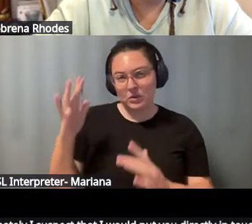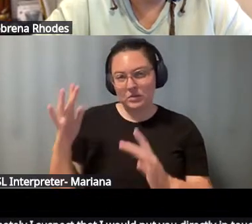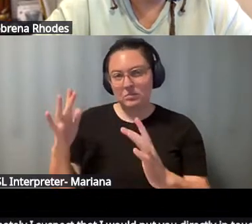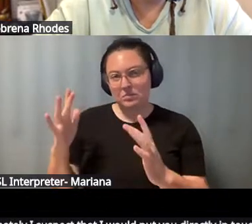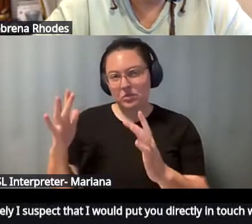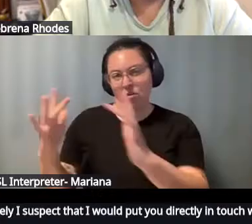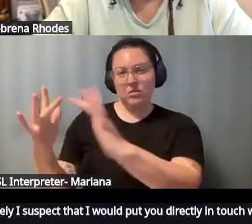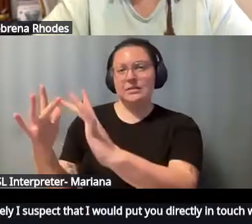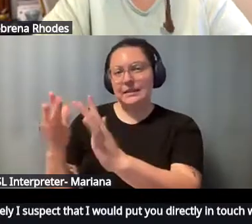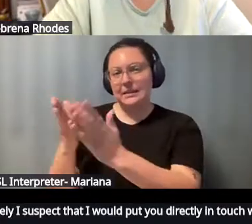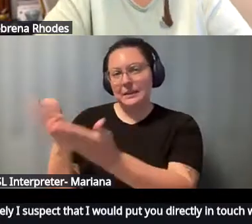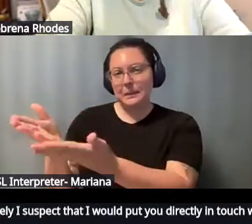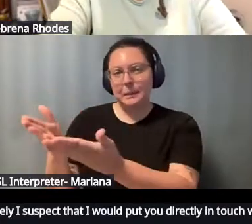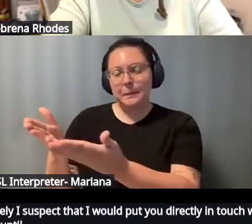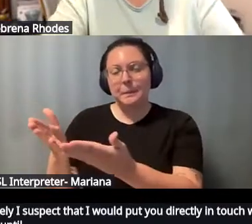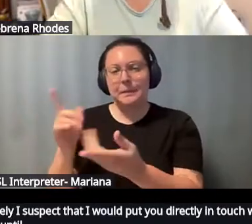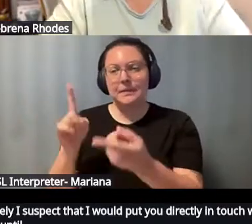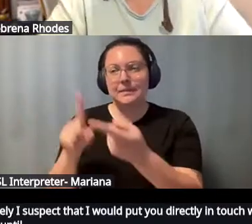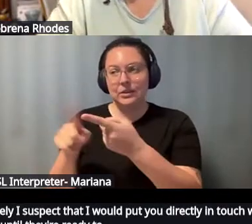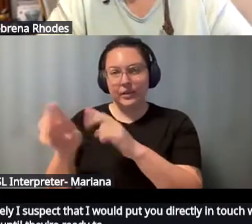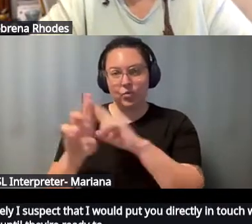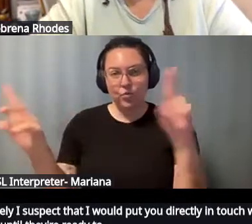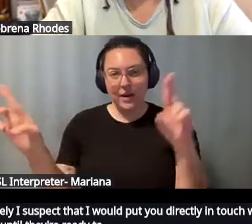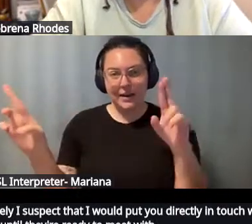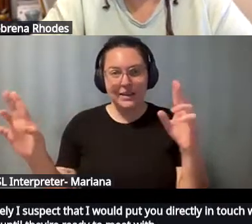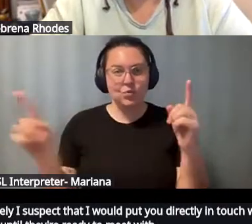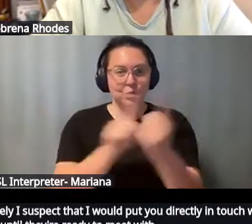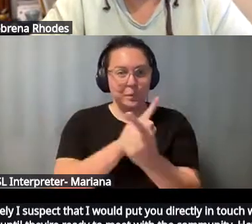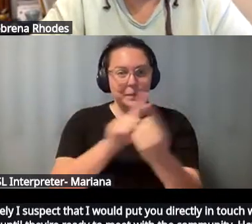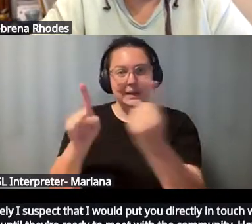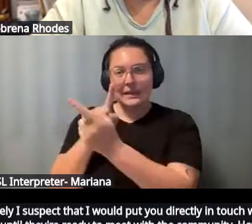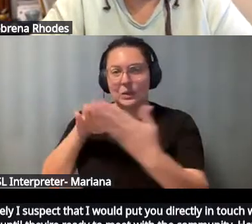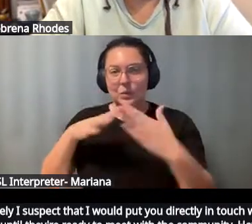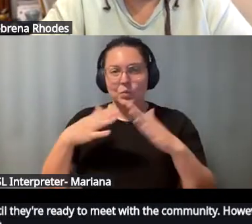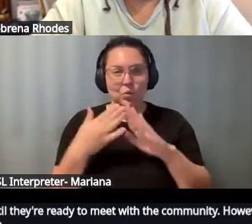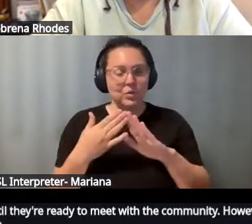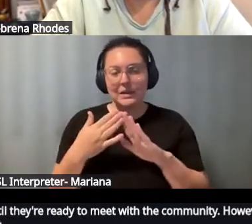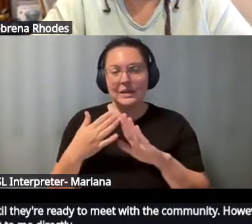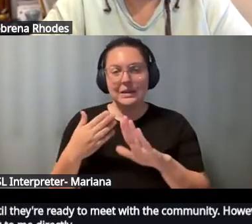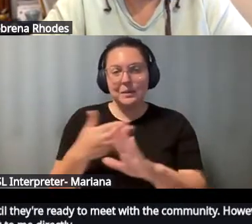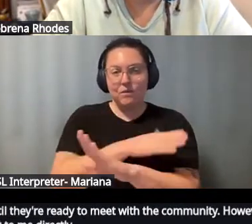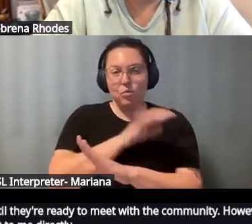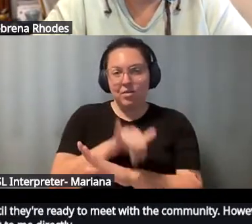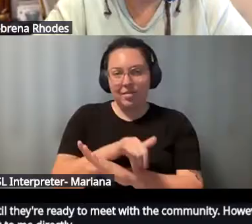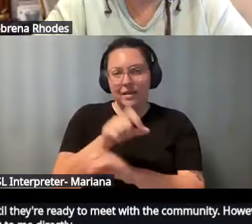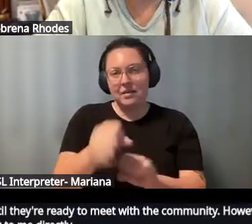individual. Until they're ready to meet with the community, however, you can just reach out to me directly.